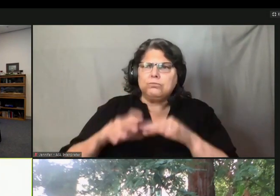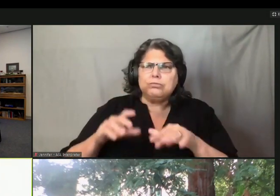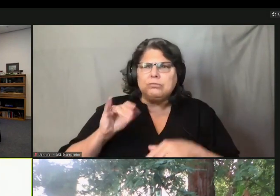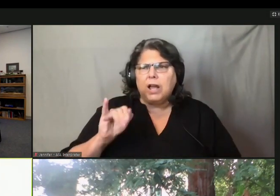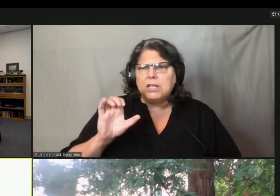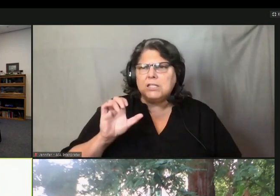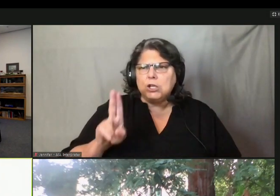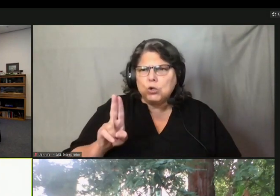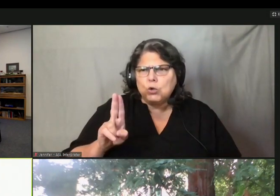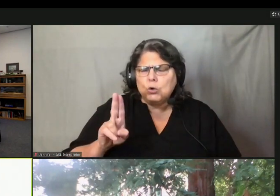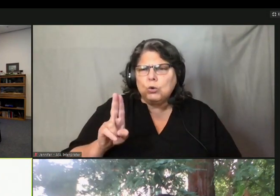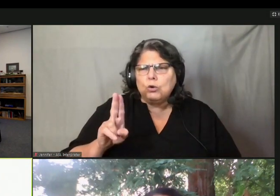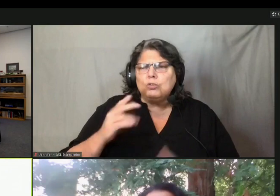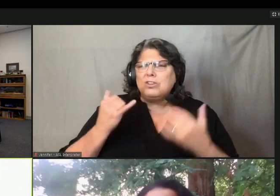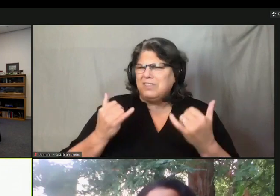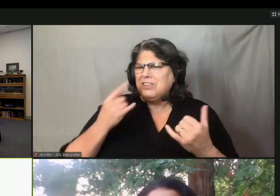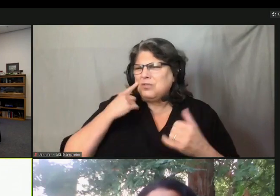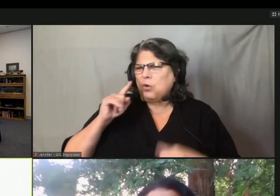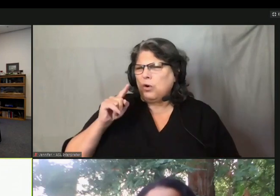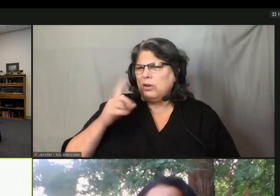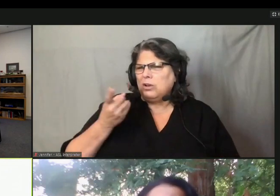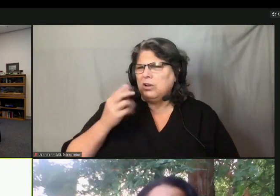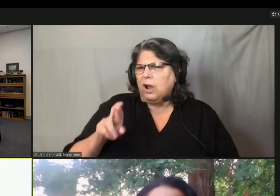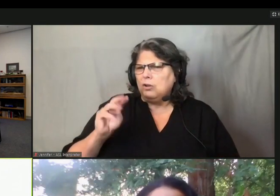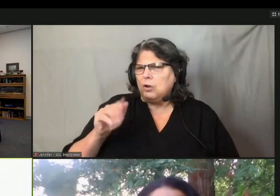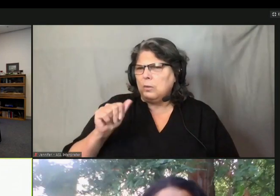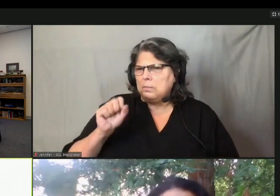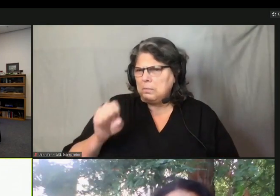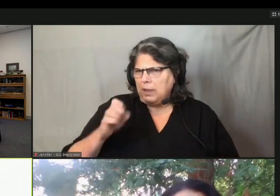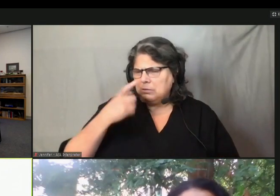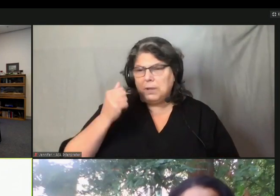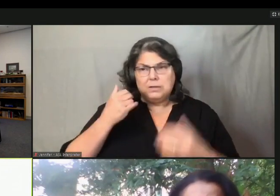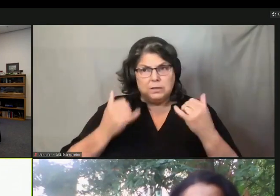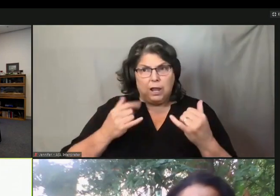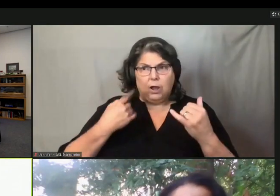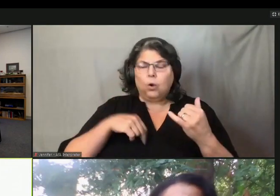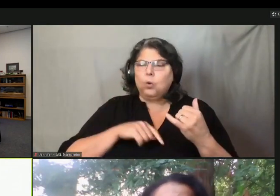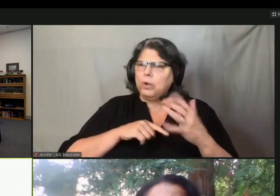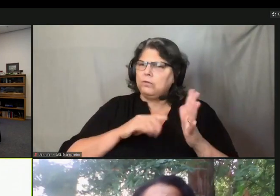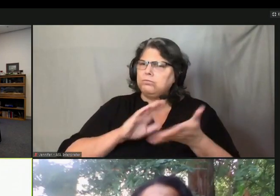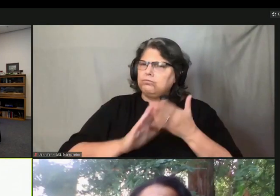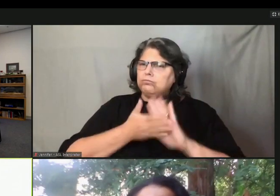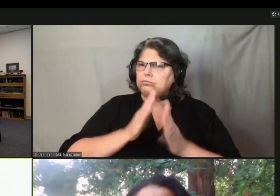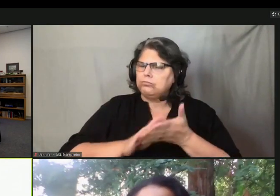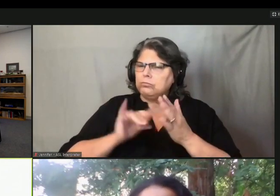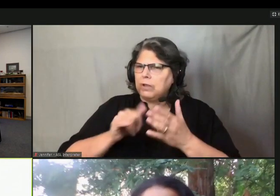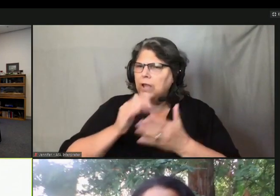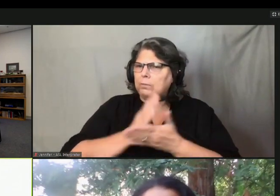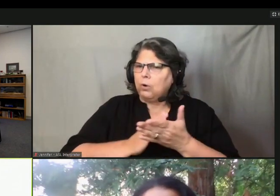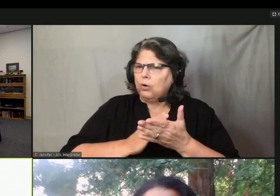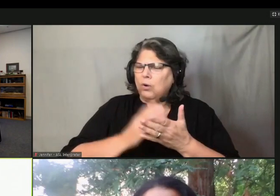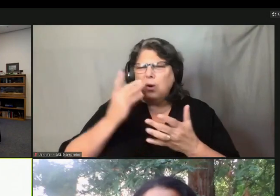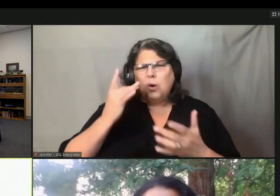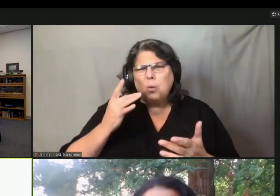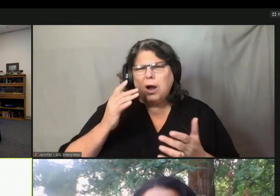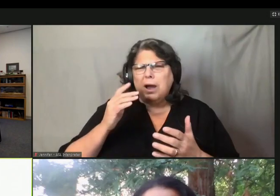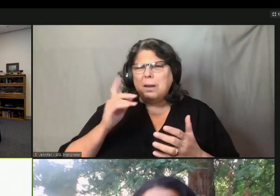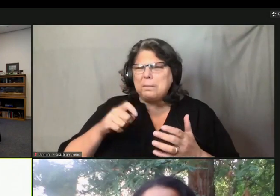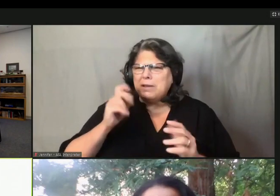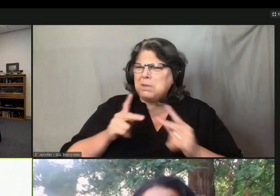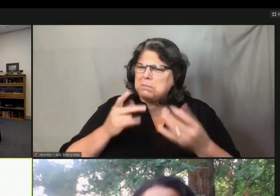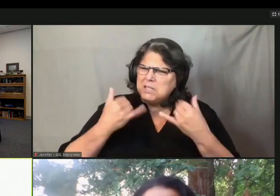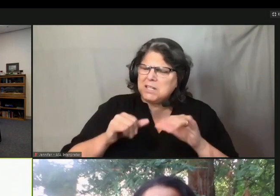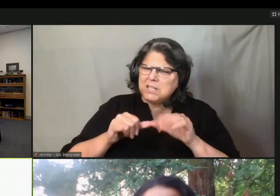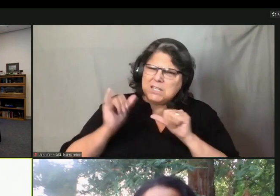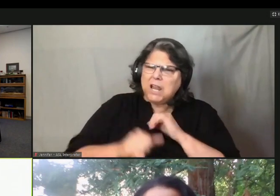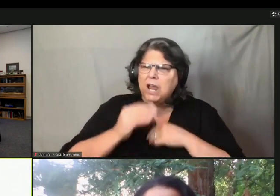Dr. Mace. Since both of those issues have been addressed at this time, why the need for continuance of lockdowns? If